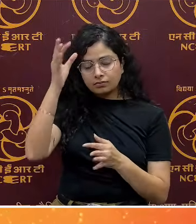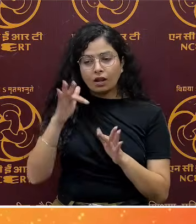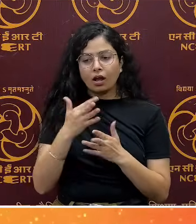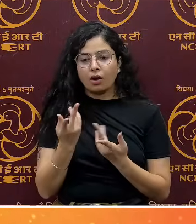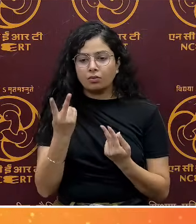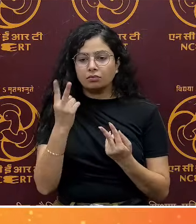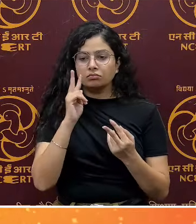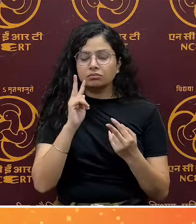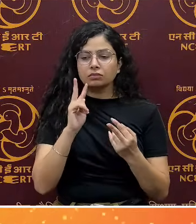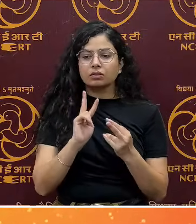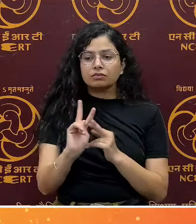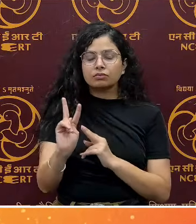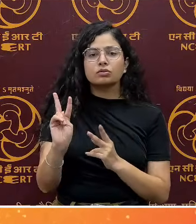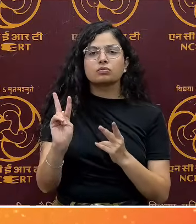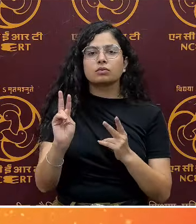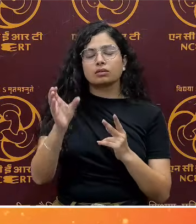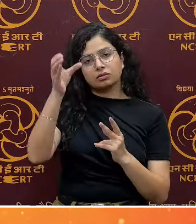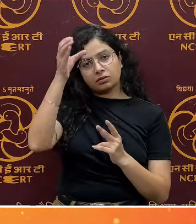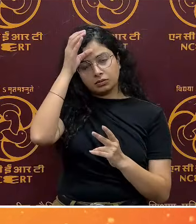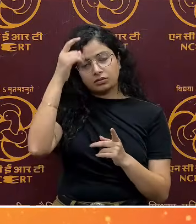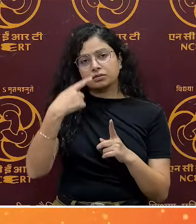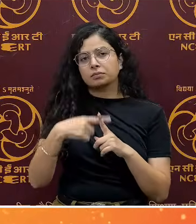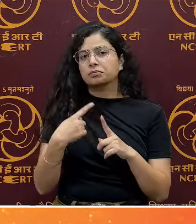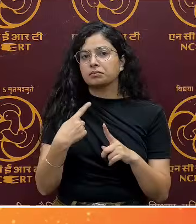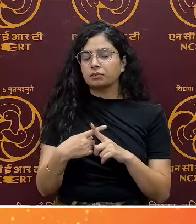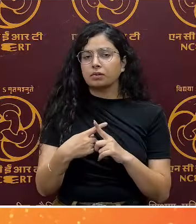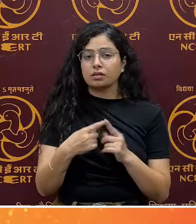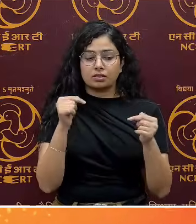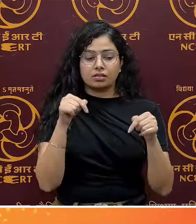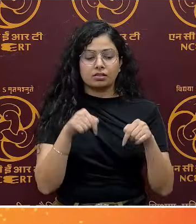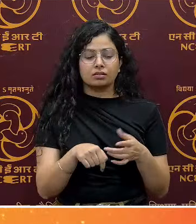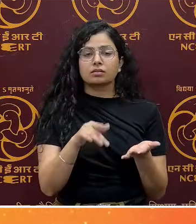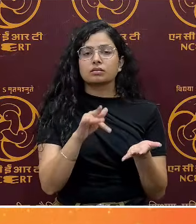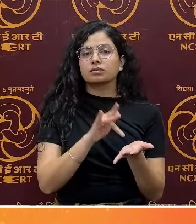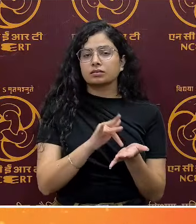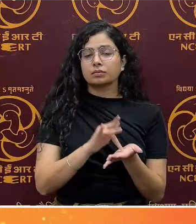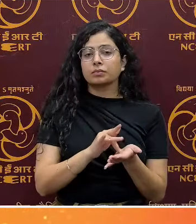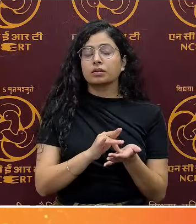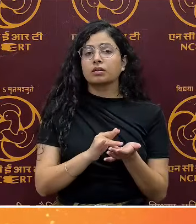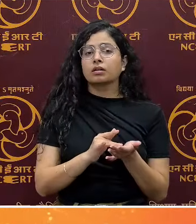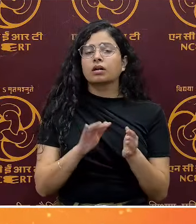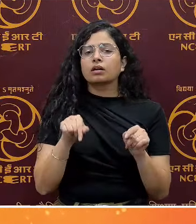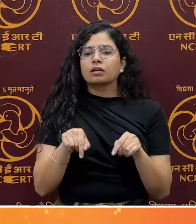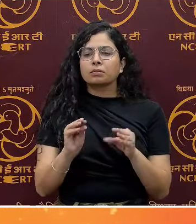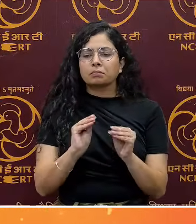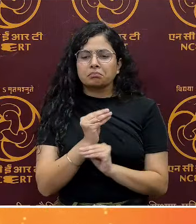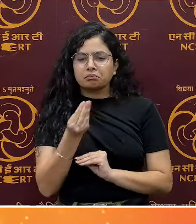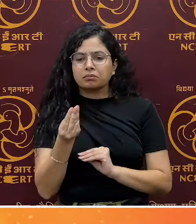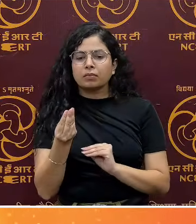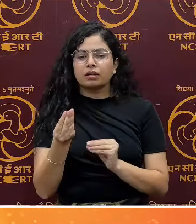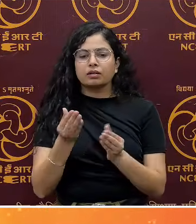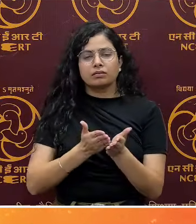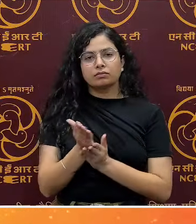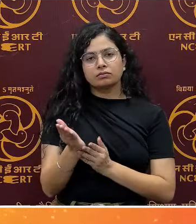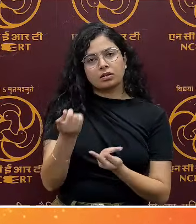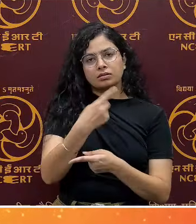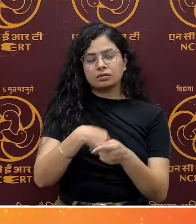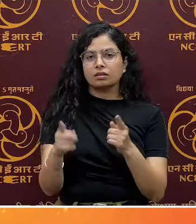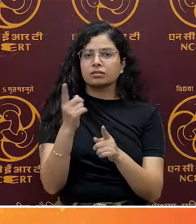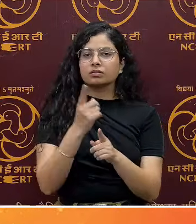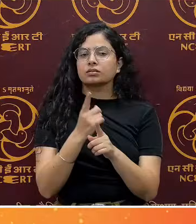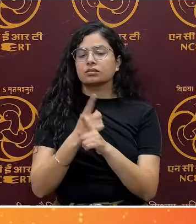visualization of abstract concepts on this platform. So this is a better opportunity for all the teachers